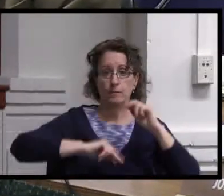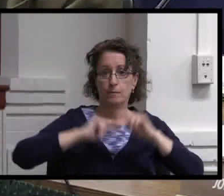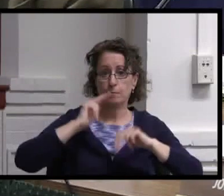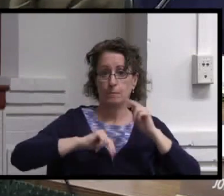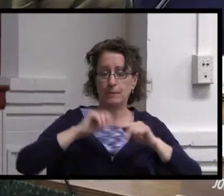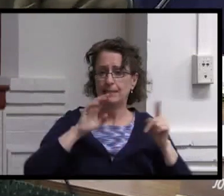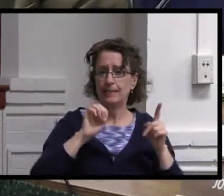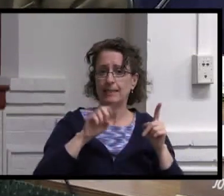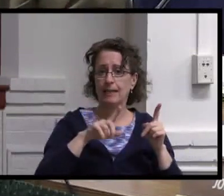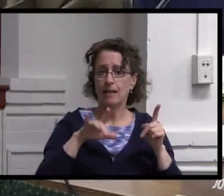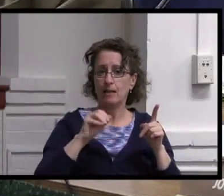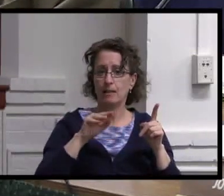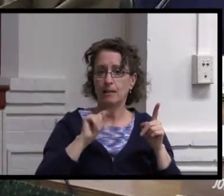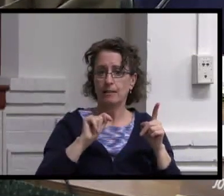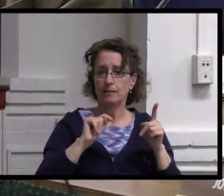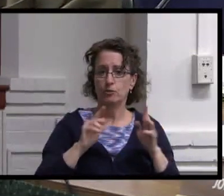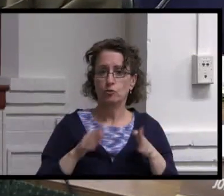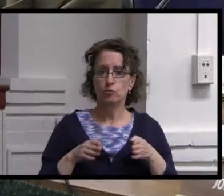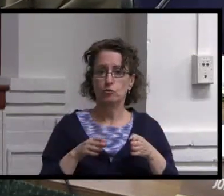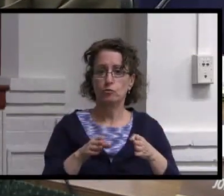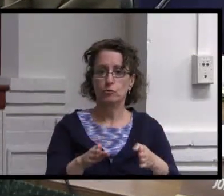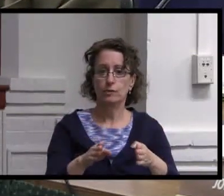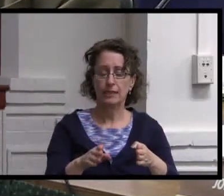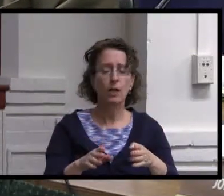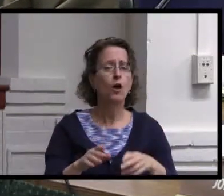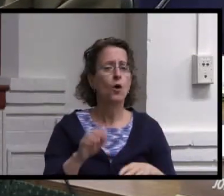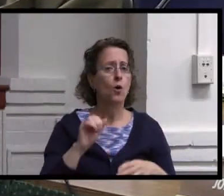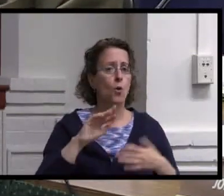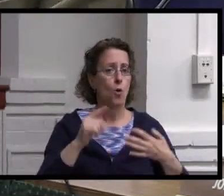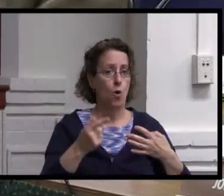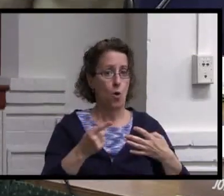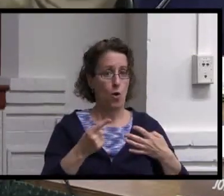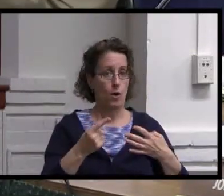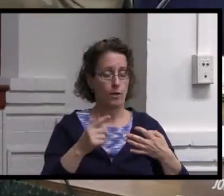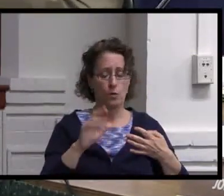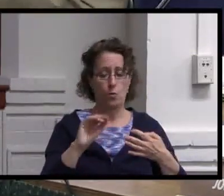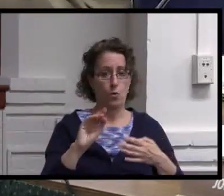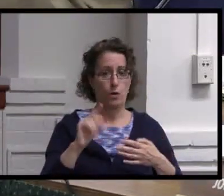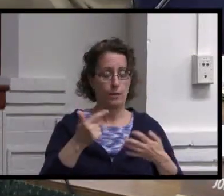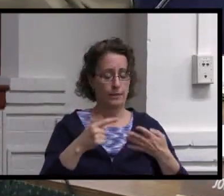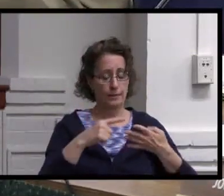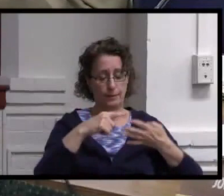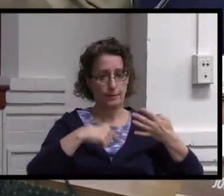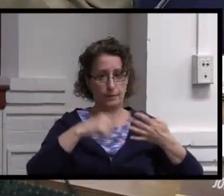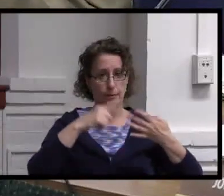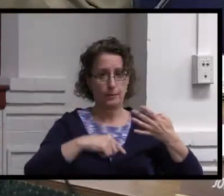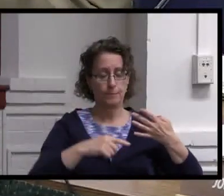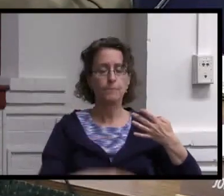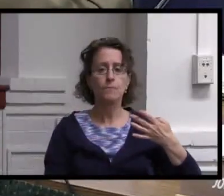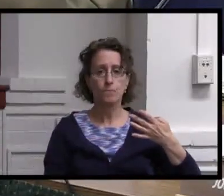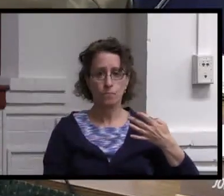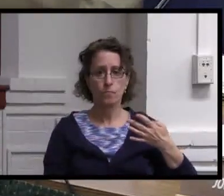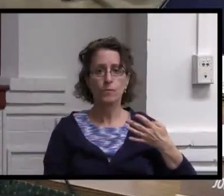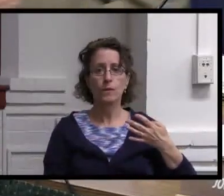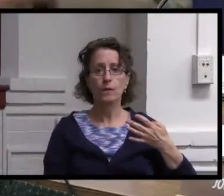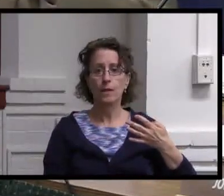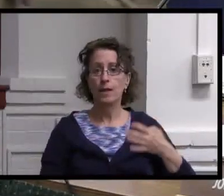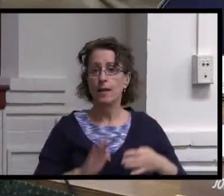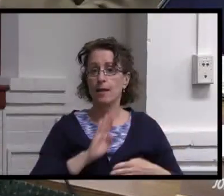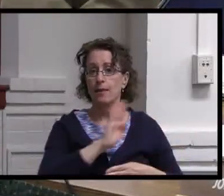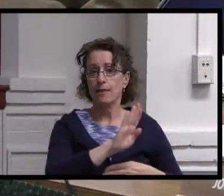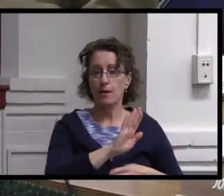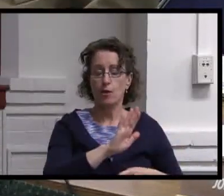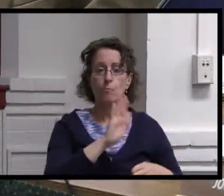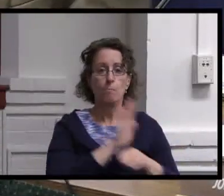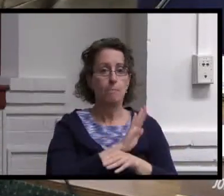a transition that's going to occur during August, where the fire department operations there on site move